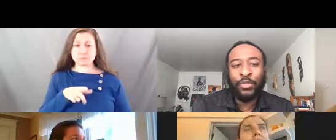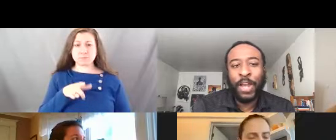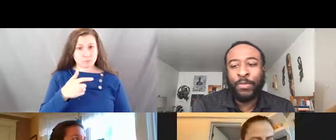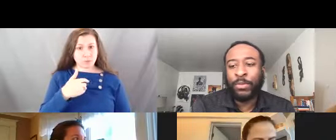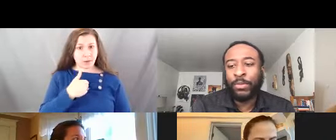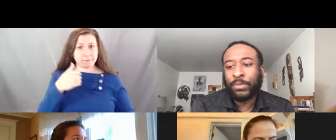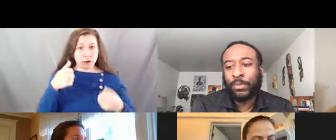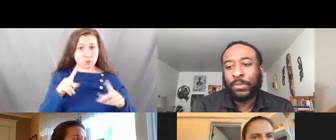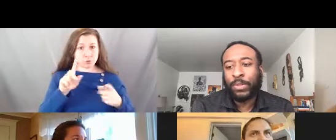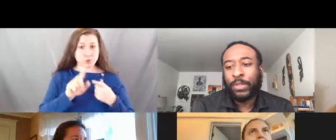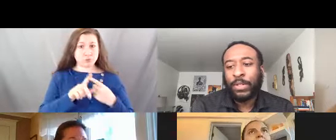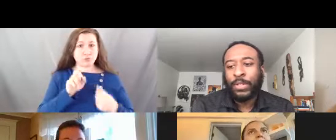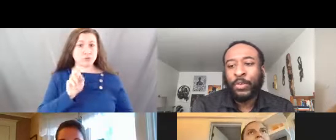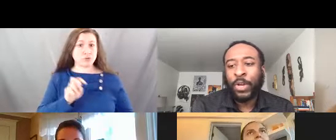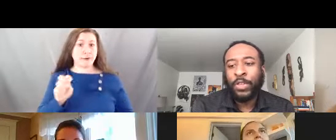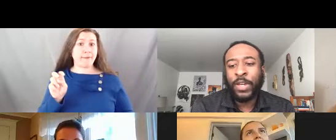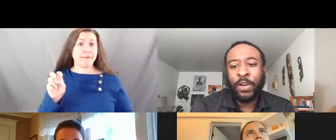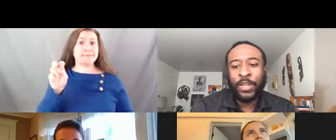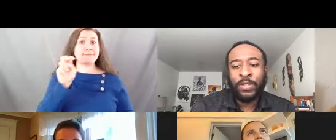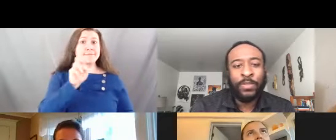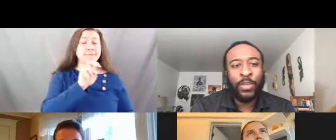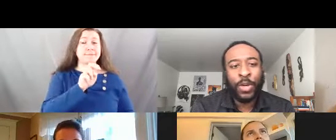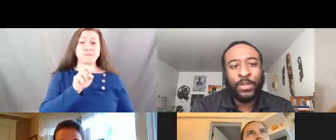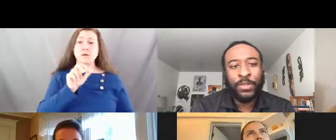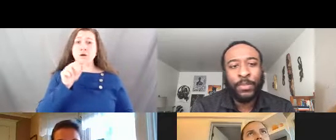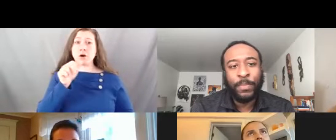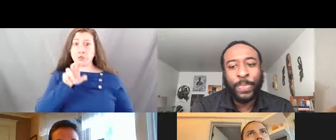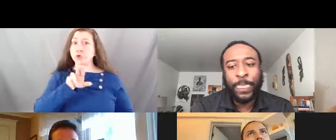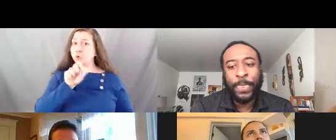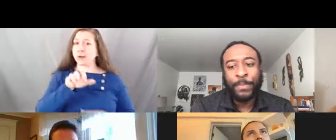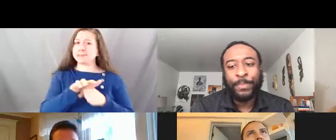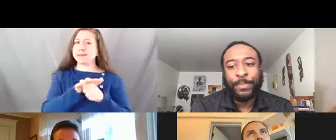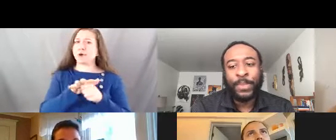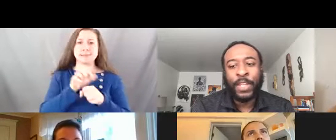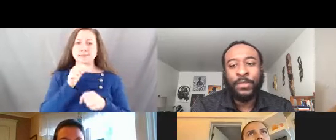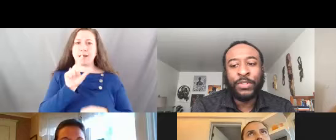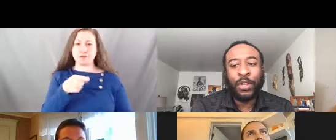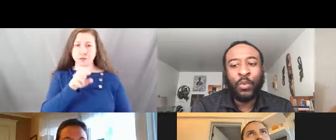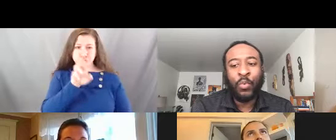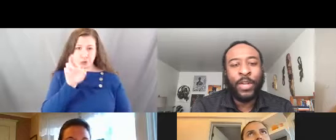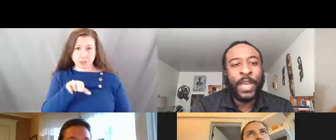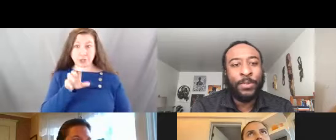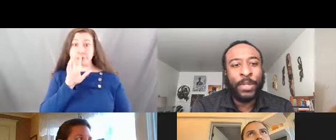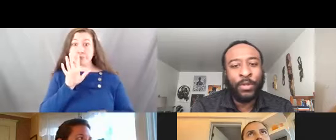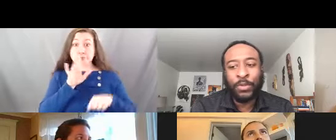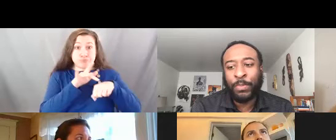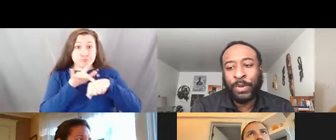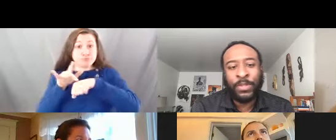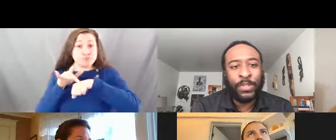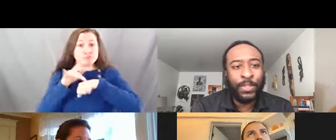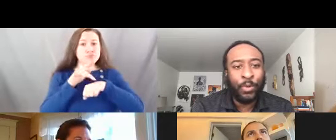opportunity to travel to other areas of the U.S.? And if so, what has been